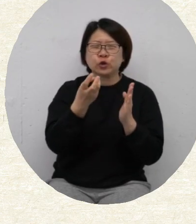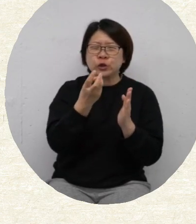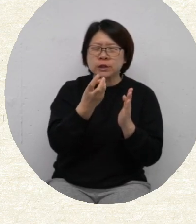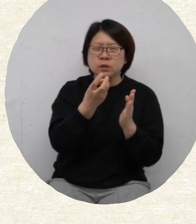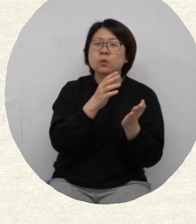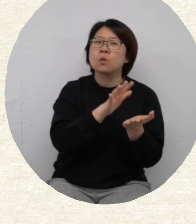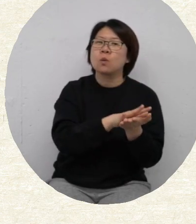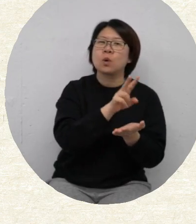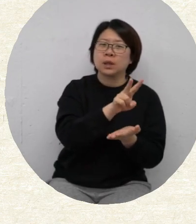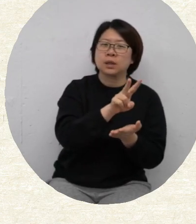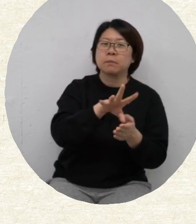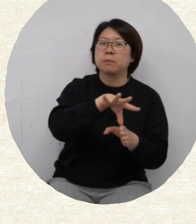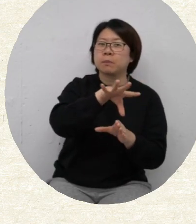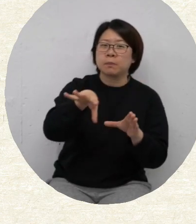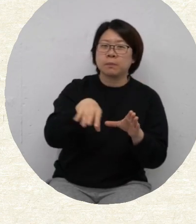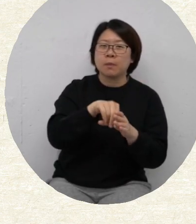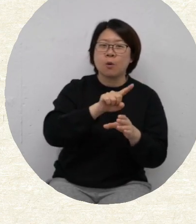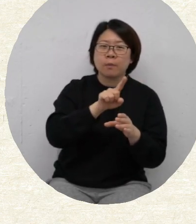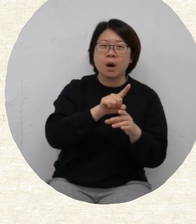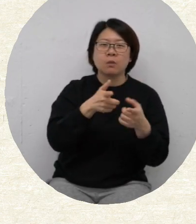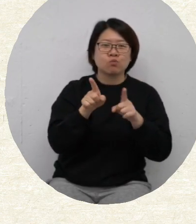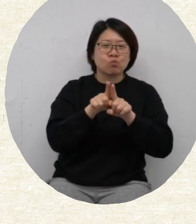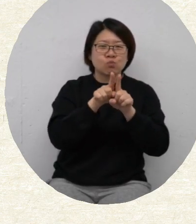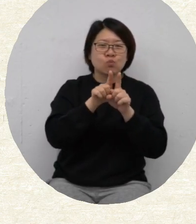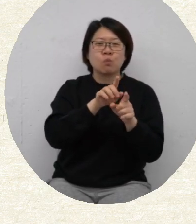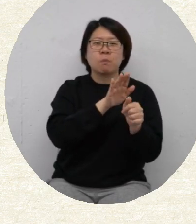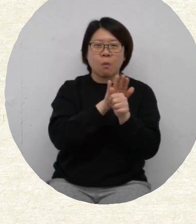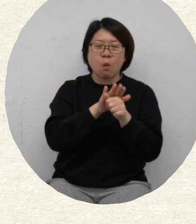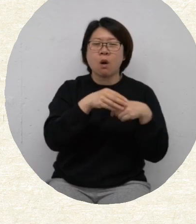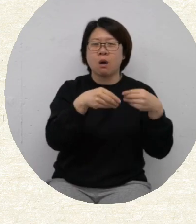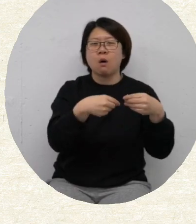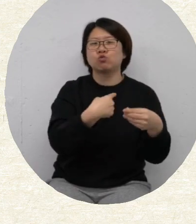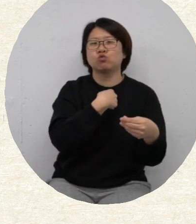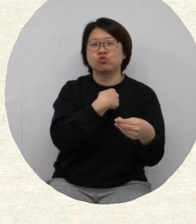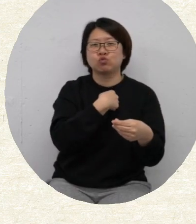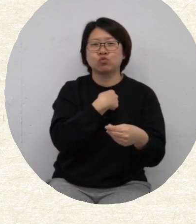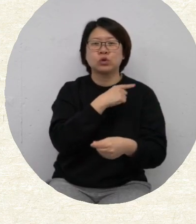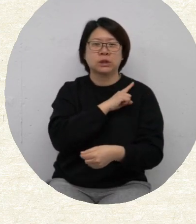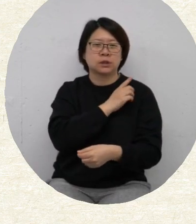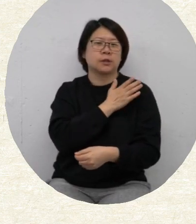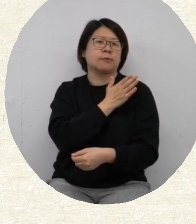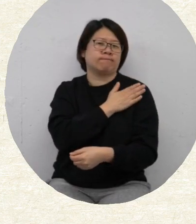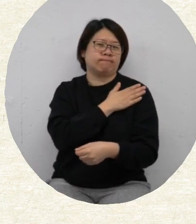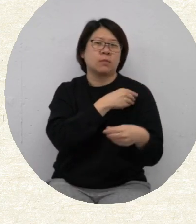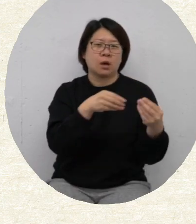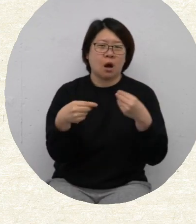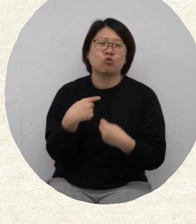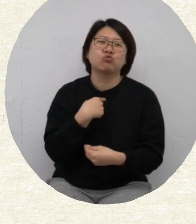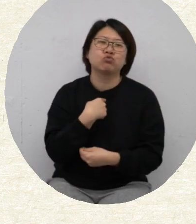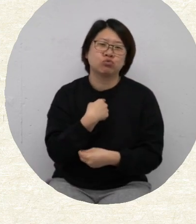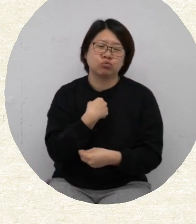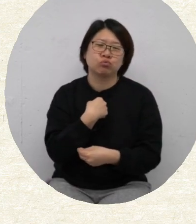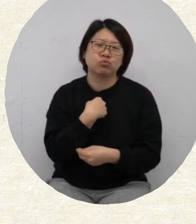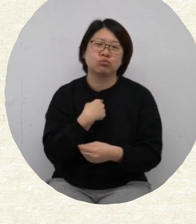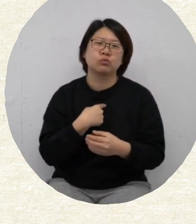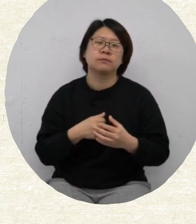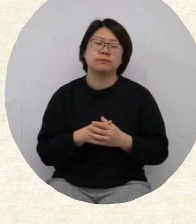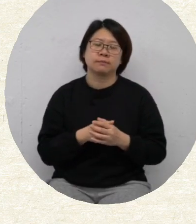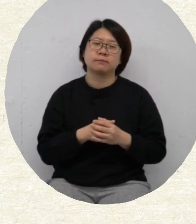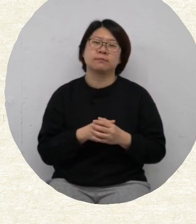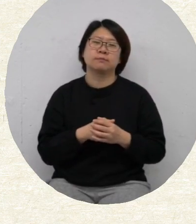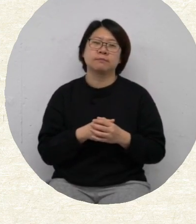2 years, the graduate students also teach. So they also teach their own classes. So they are also acting as